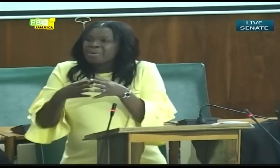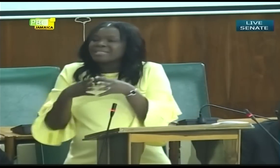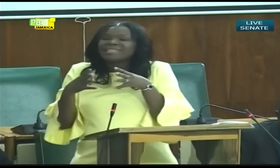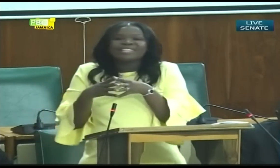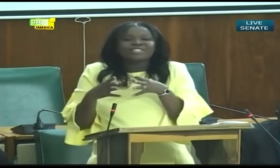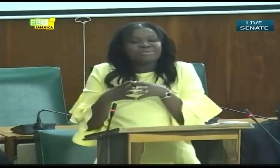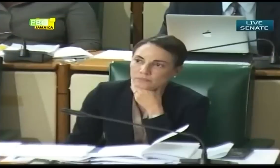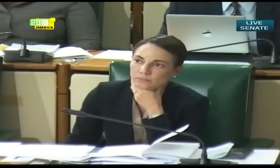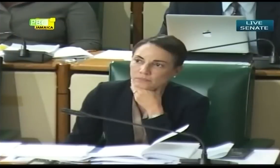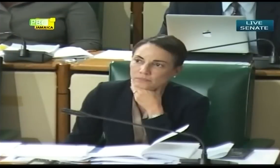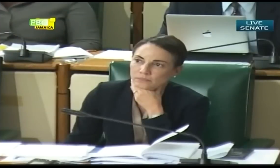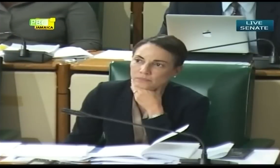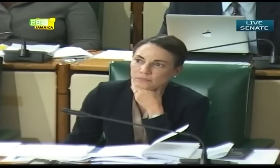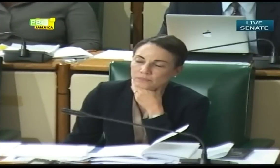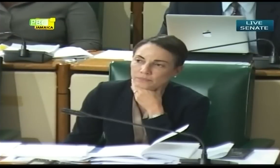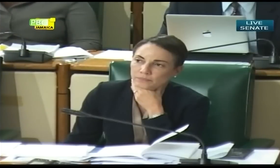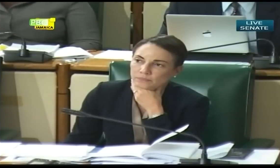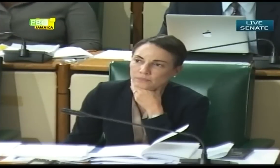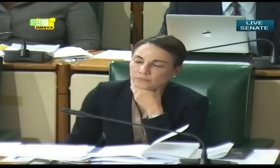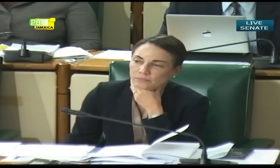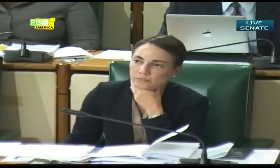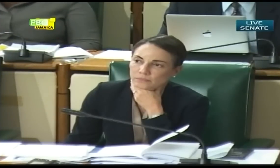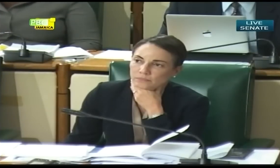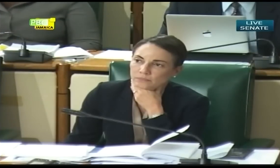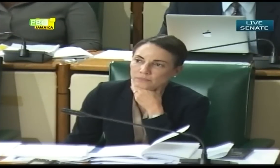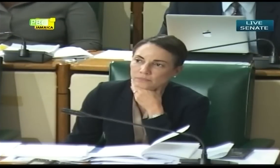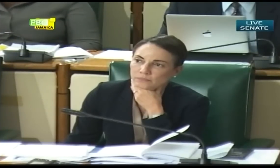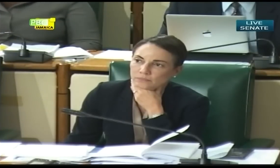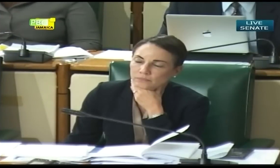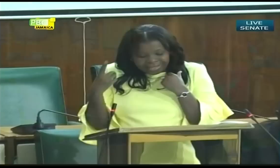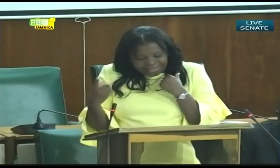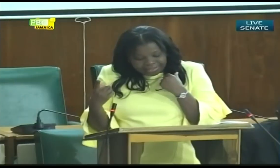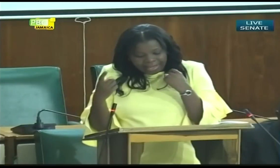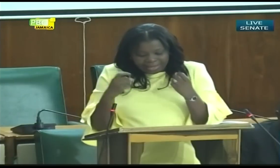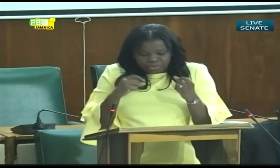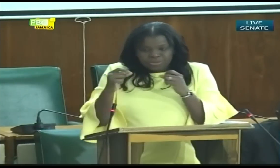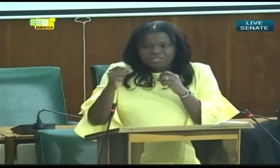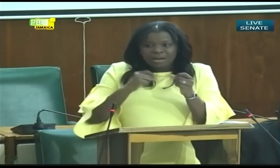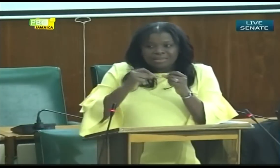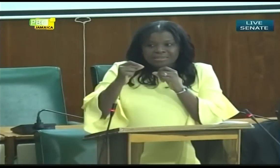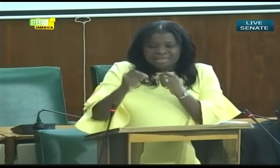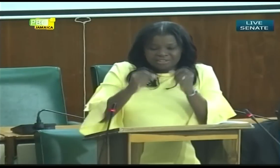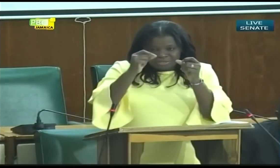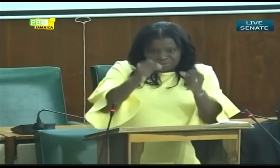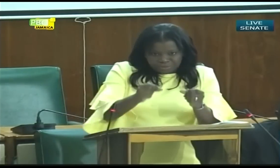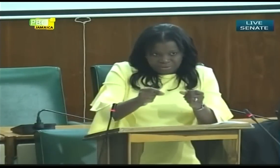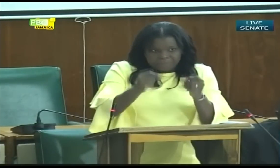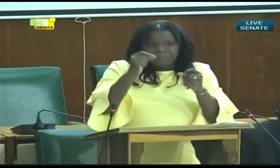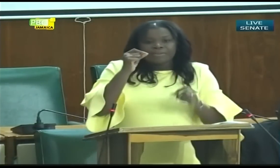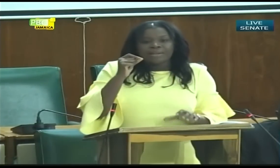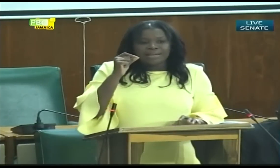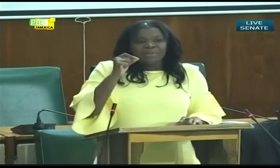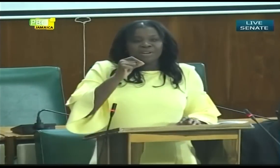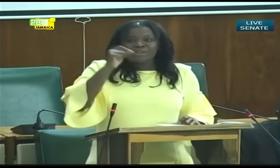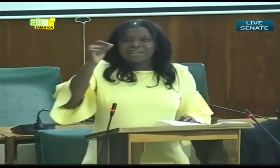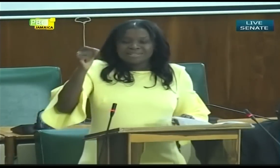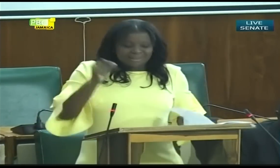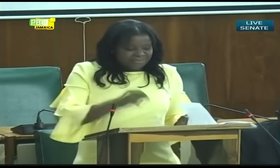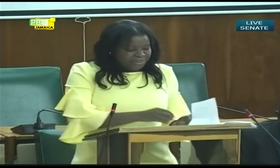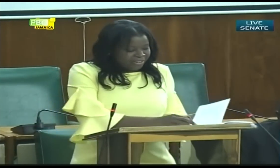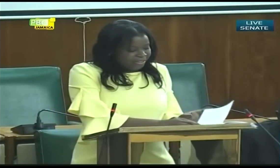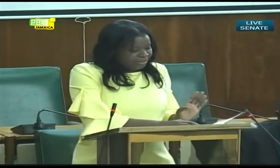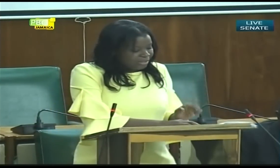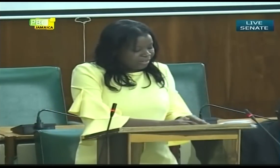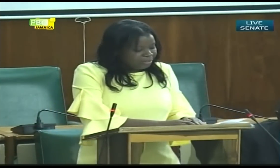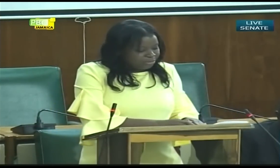for which the lien should be registered. And I do not understand the reason for it. And I want to go a step